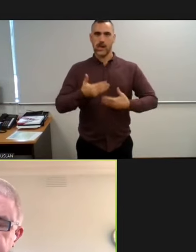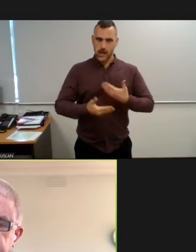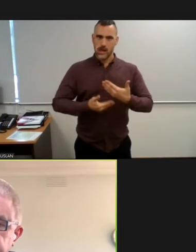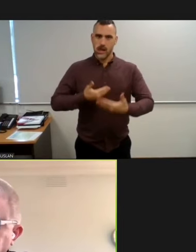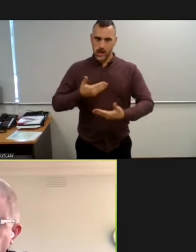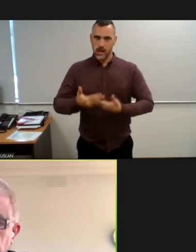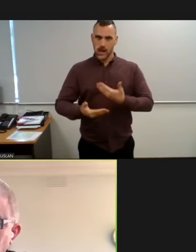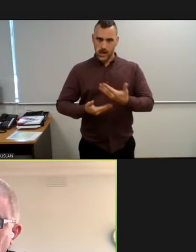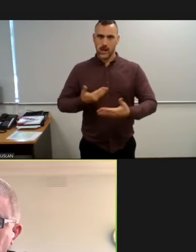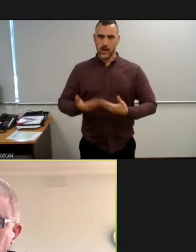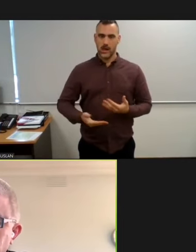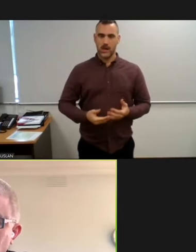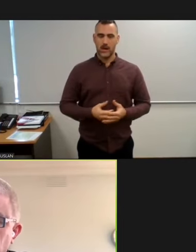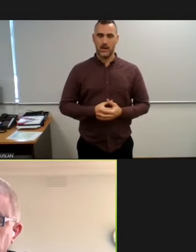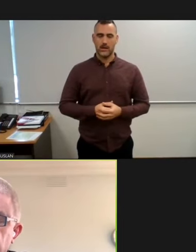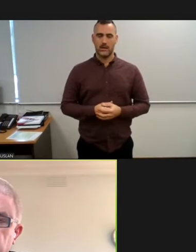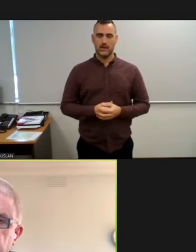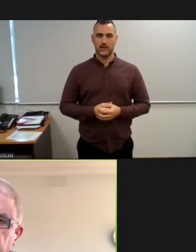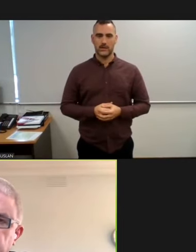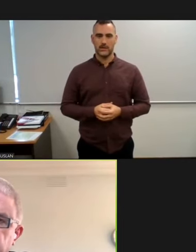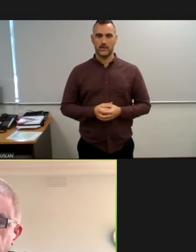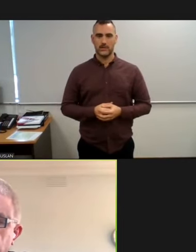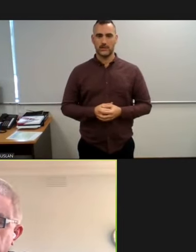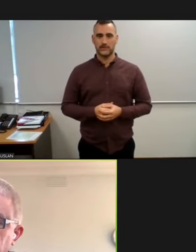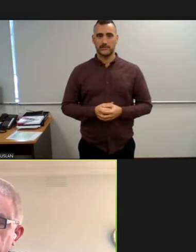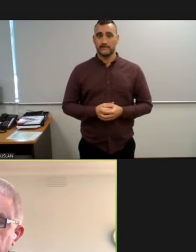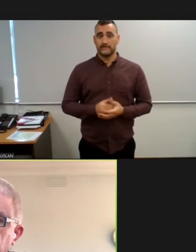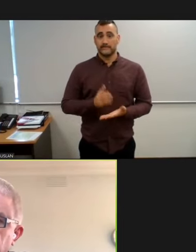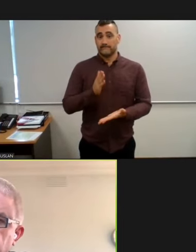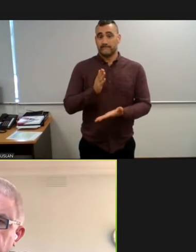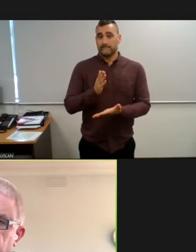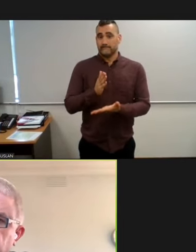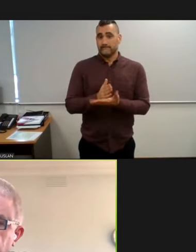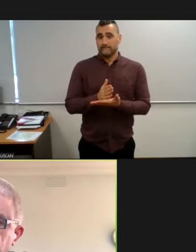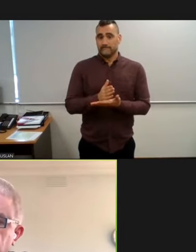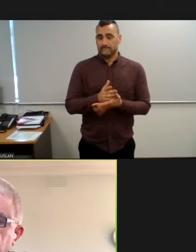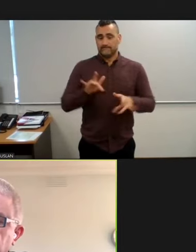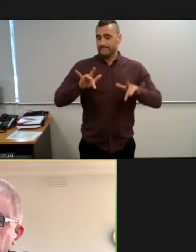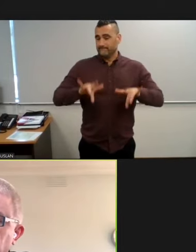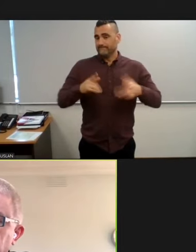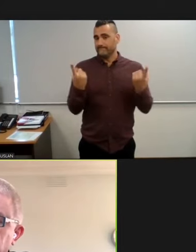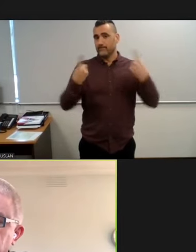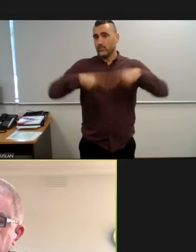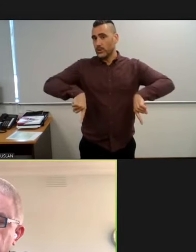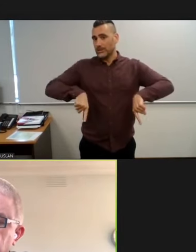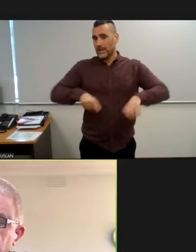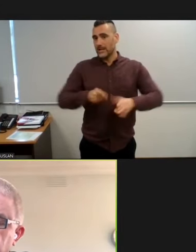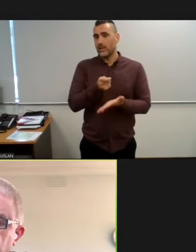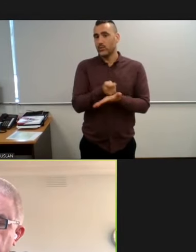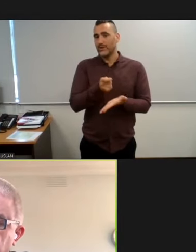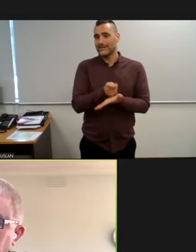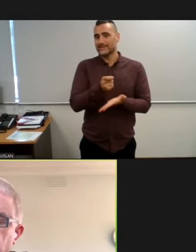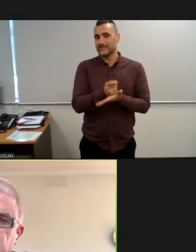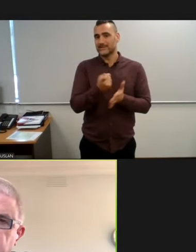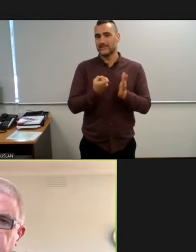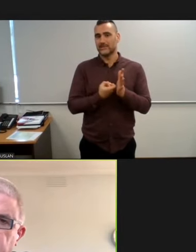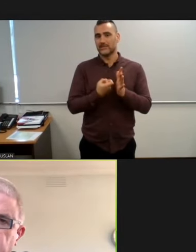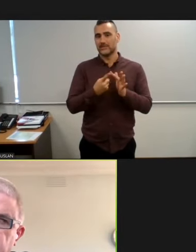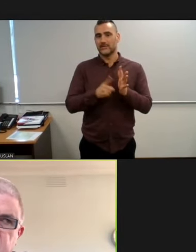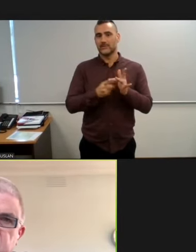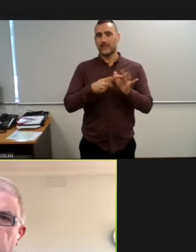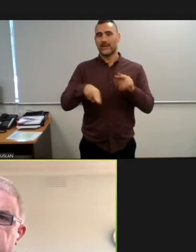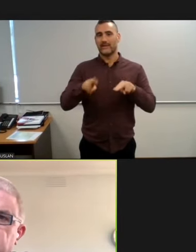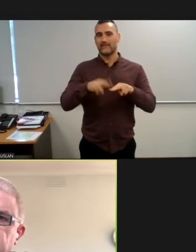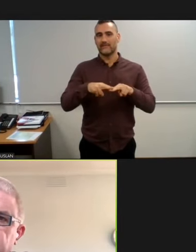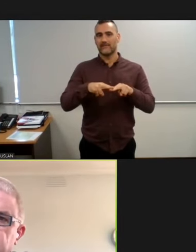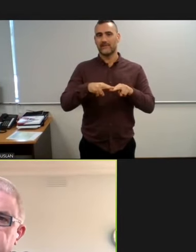emerge. We'll have to work out what to do with the rent relief grants. There's a whole range of other